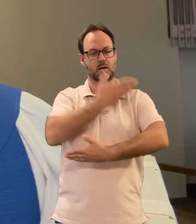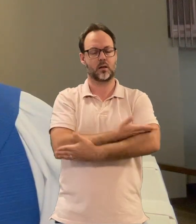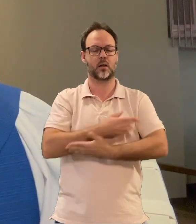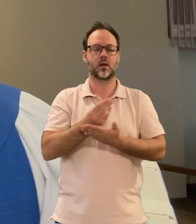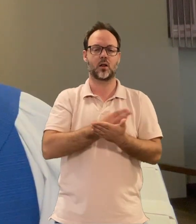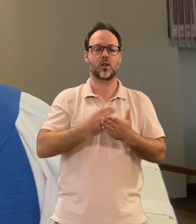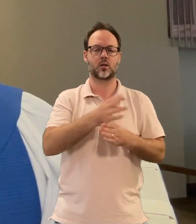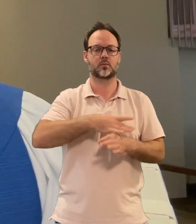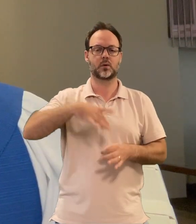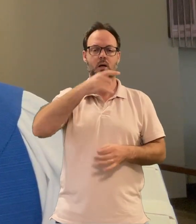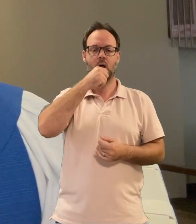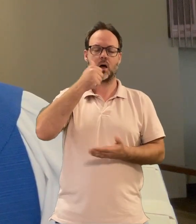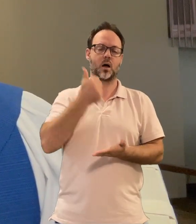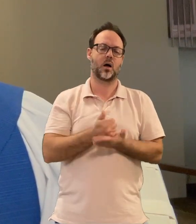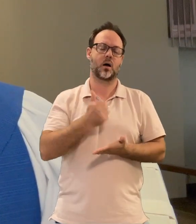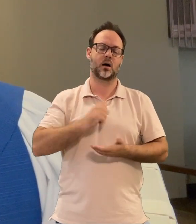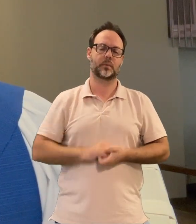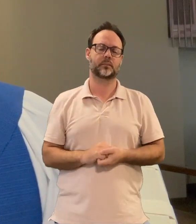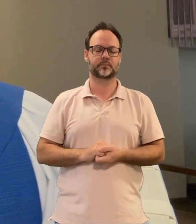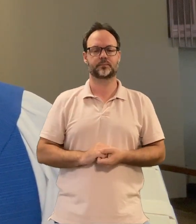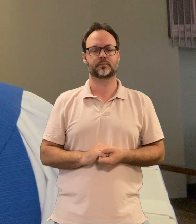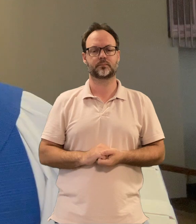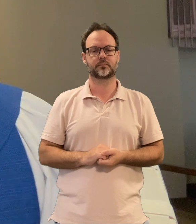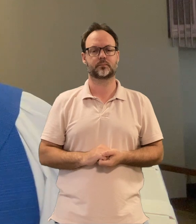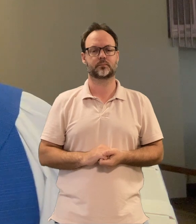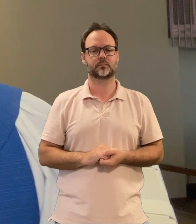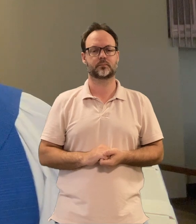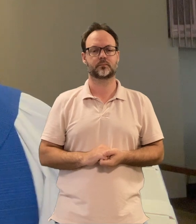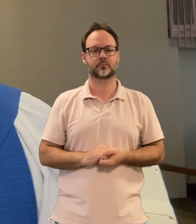and of the Son and of the Holy Spirit. Amen.